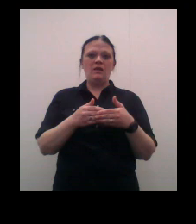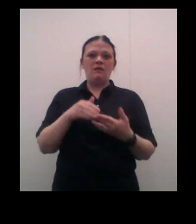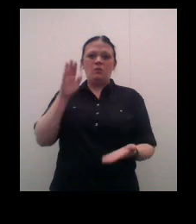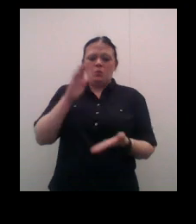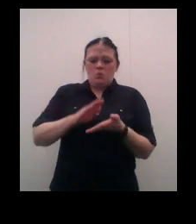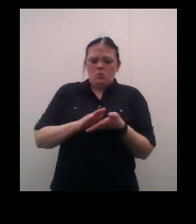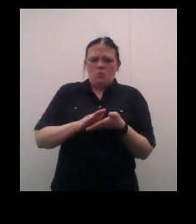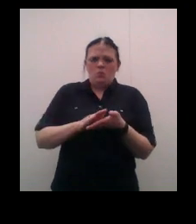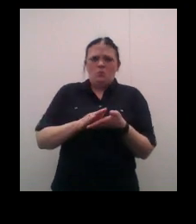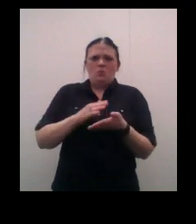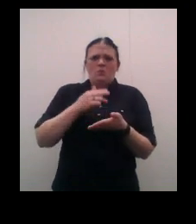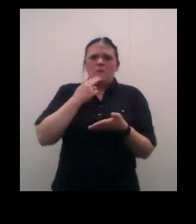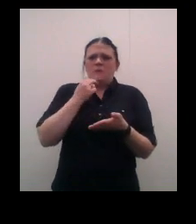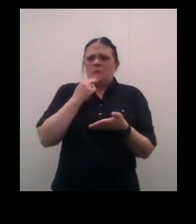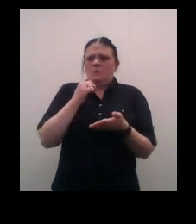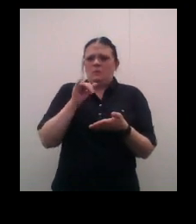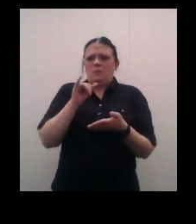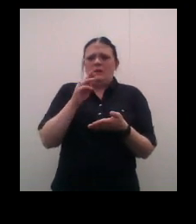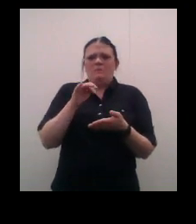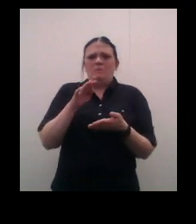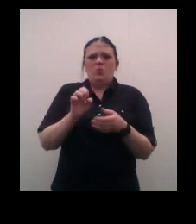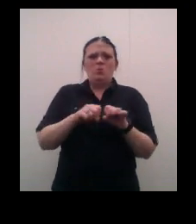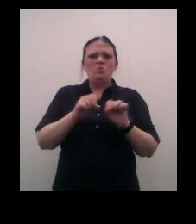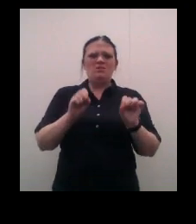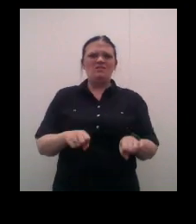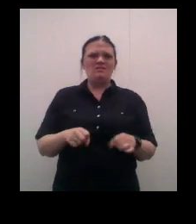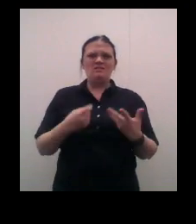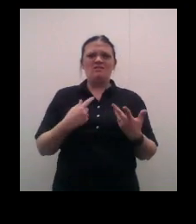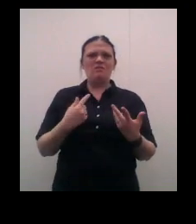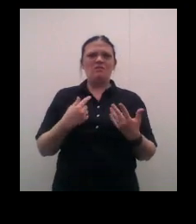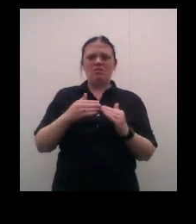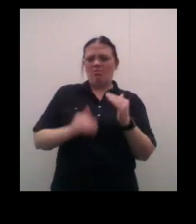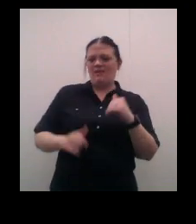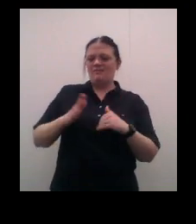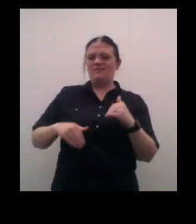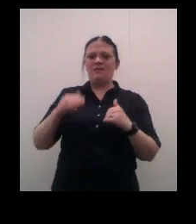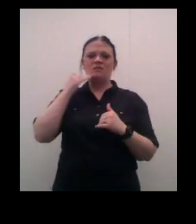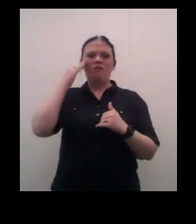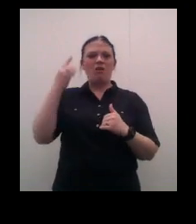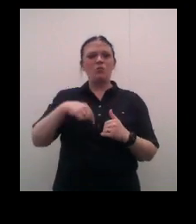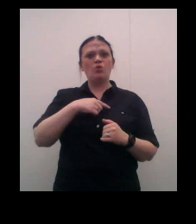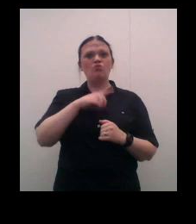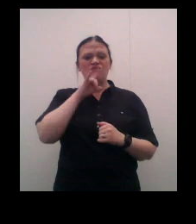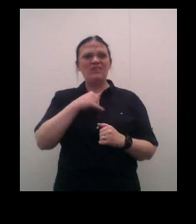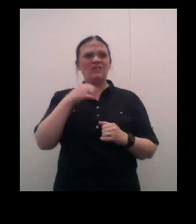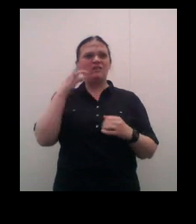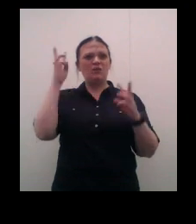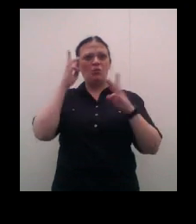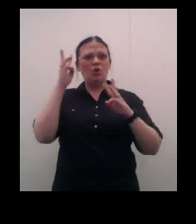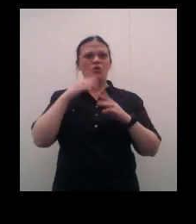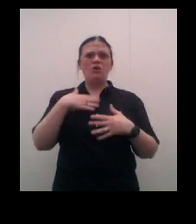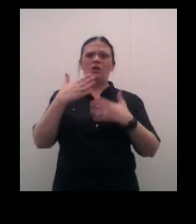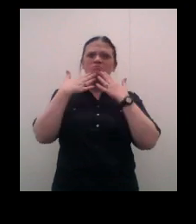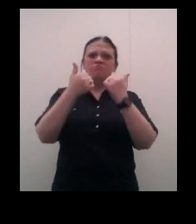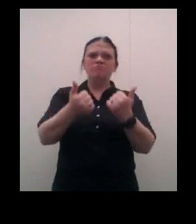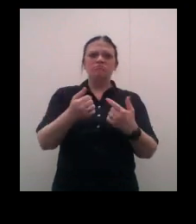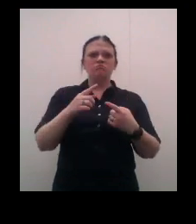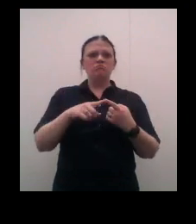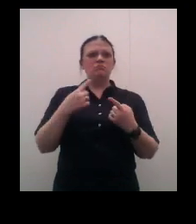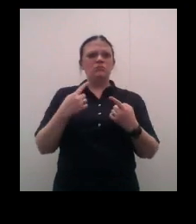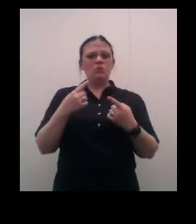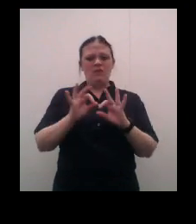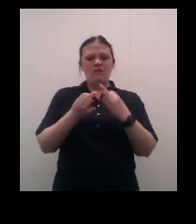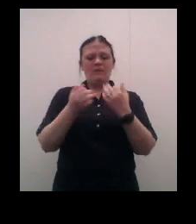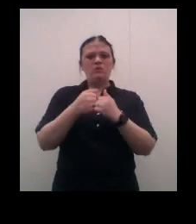than most adults do. So we're very worried about those 2 little infants. And I want to offer my best wishes to the families of those 2